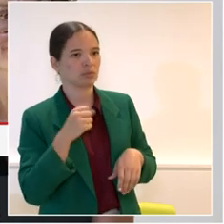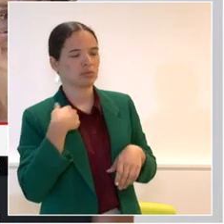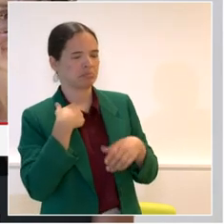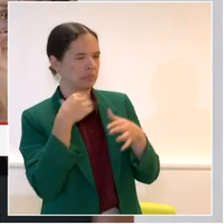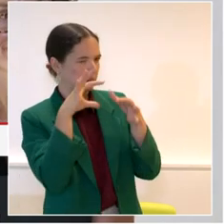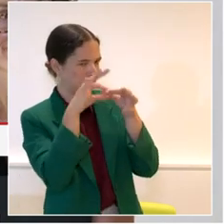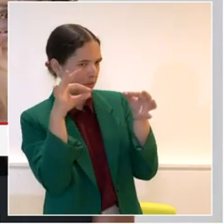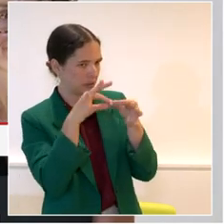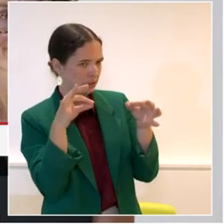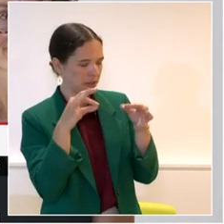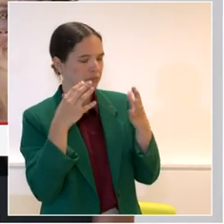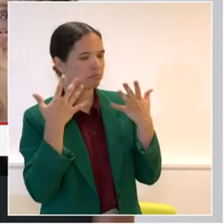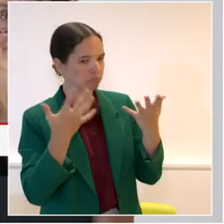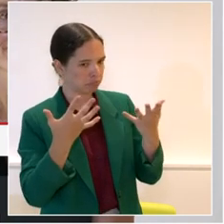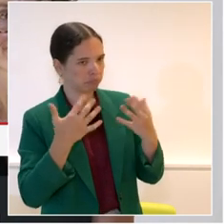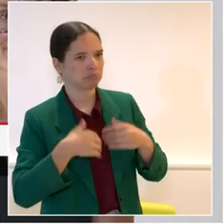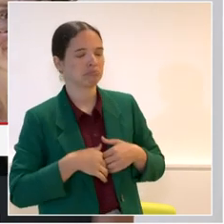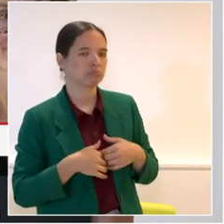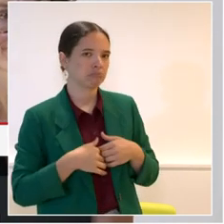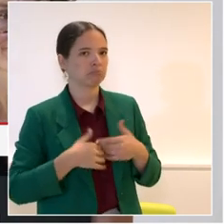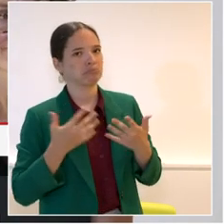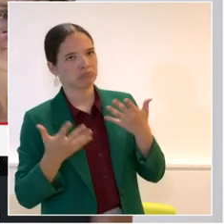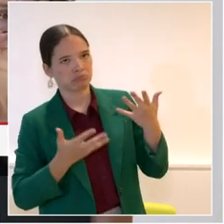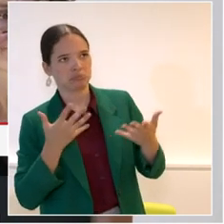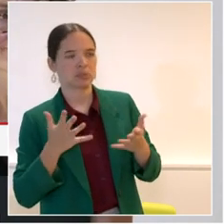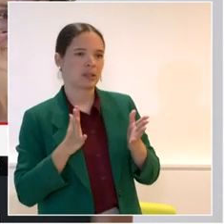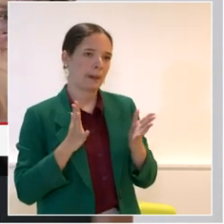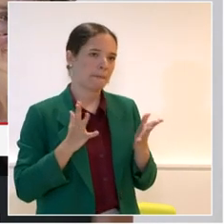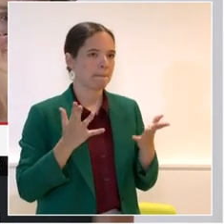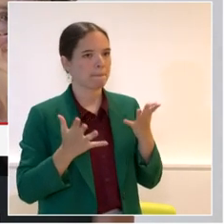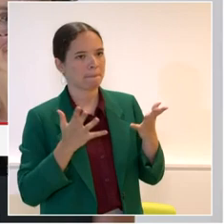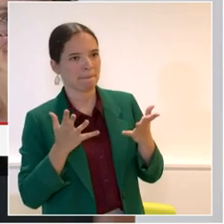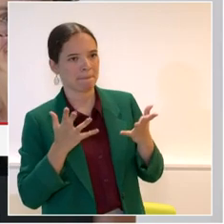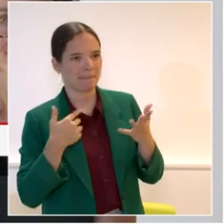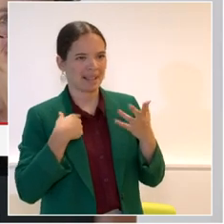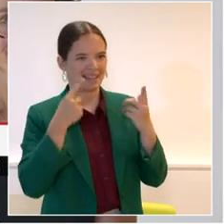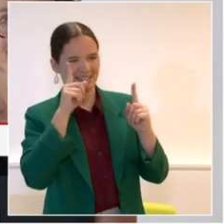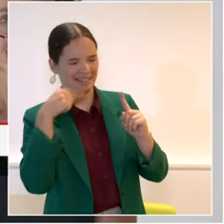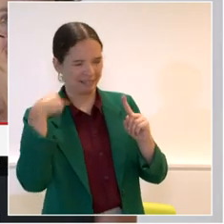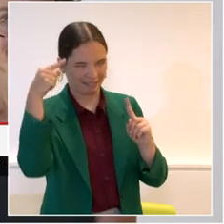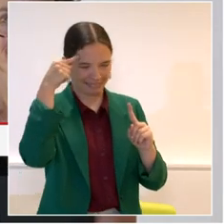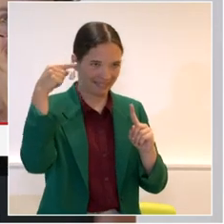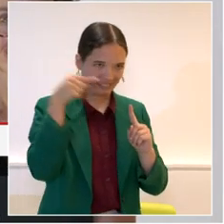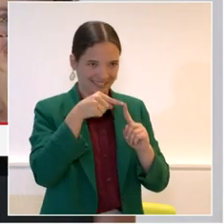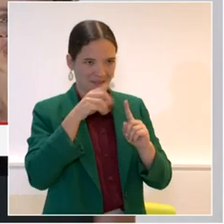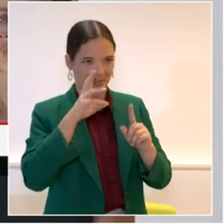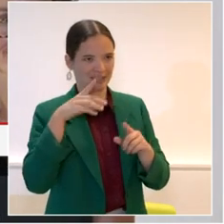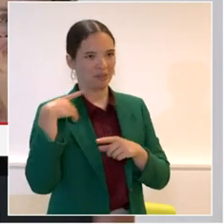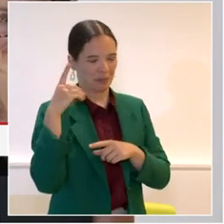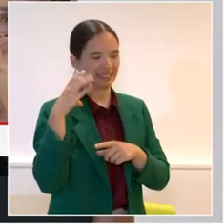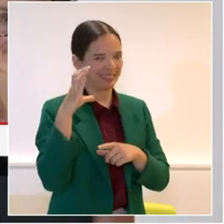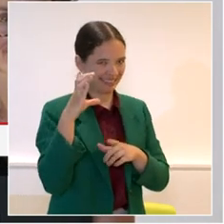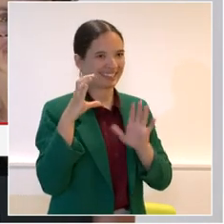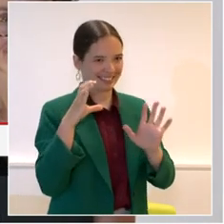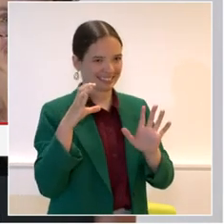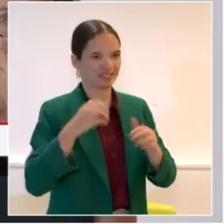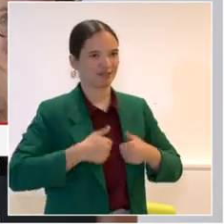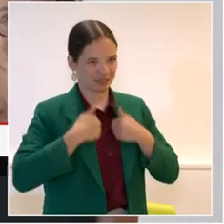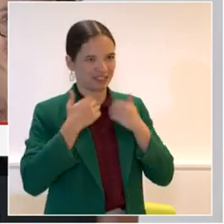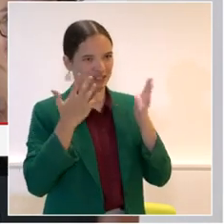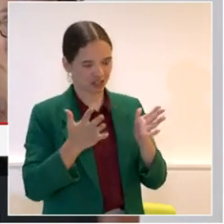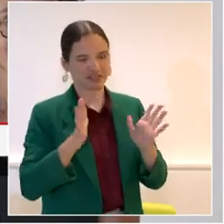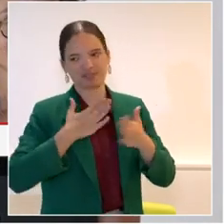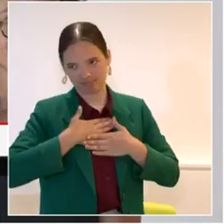want to change kind of our focus back to Washington, D.C., like you said, and the residents that live here